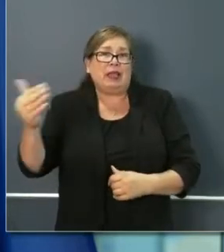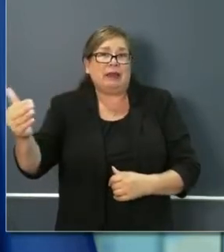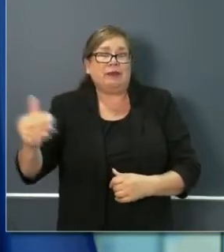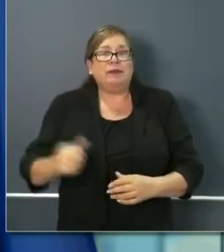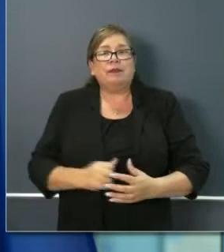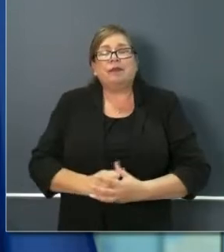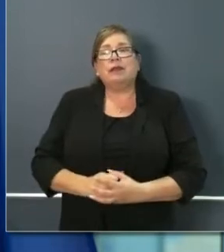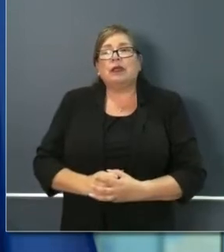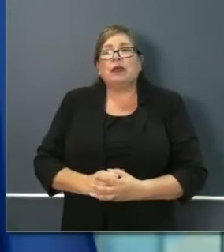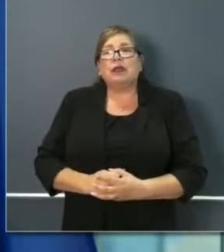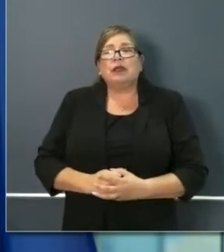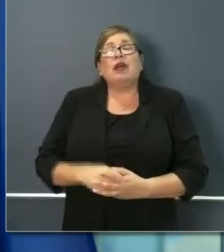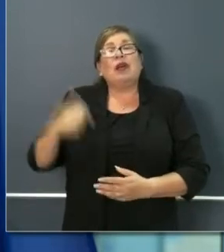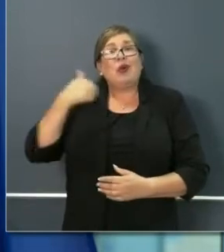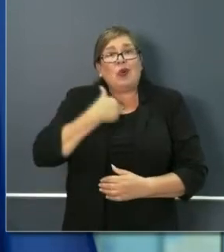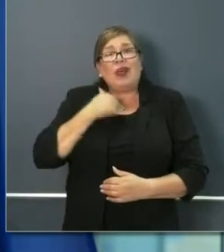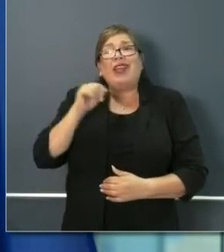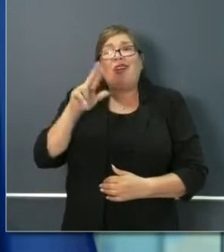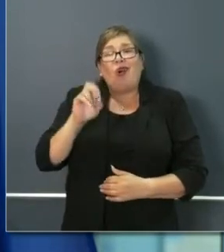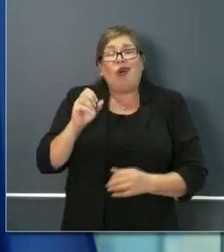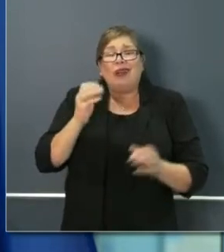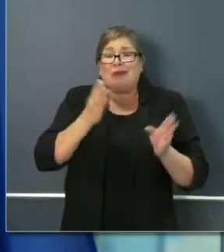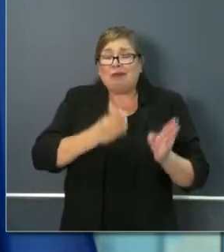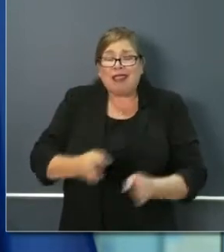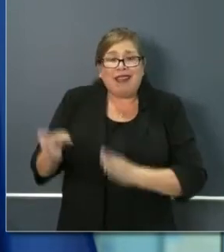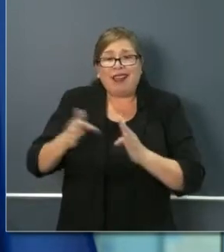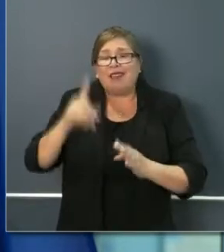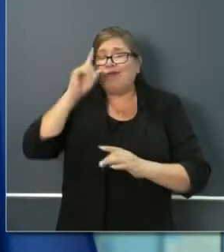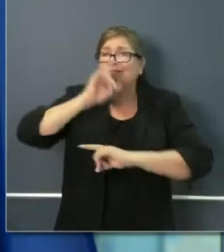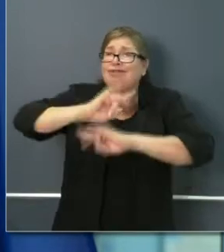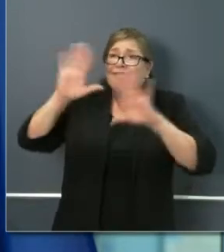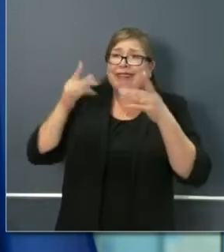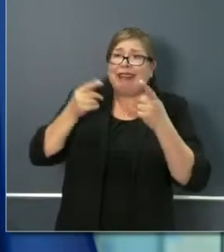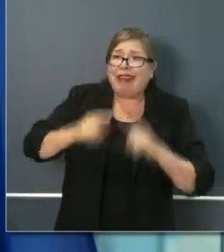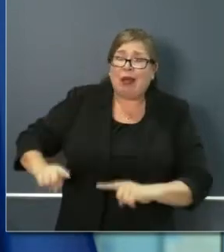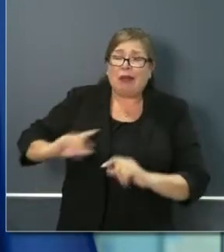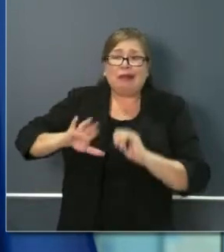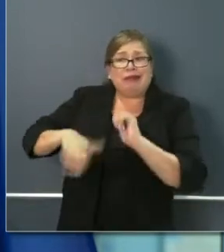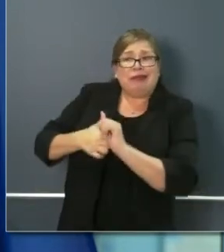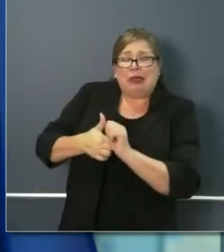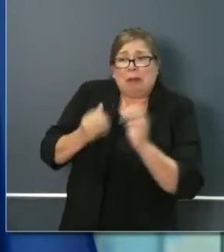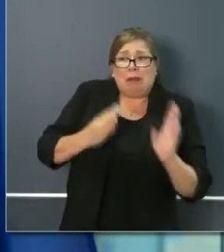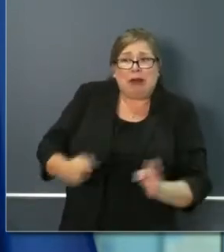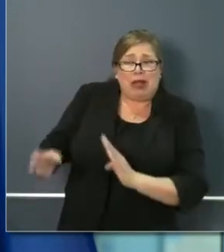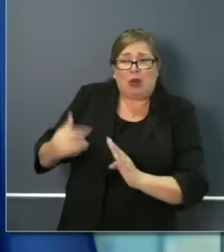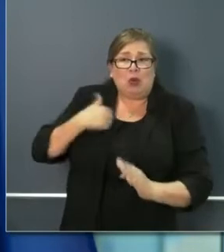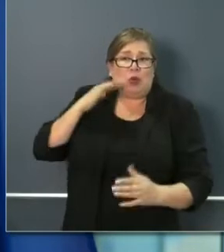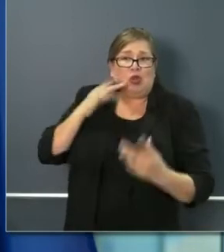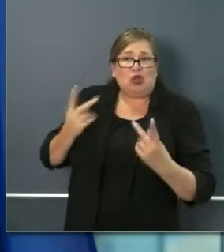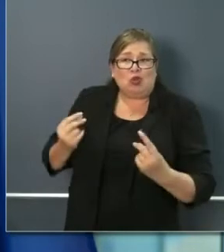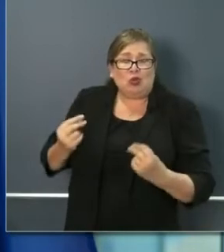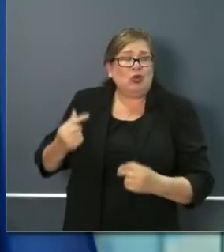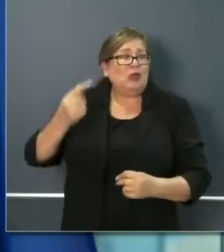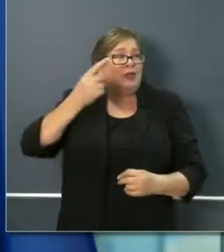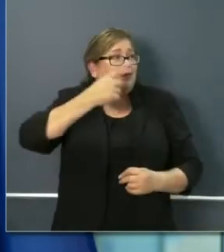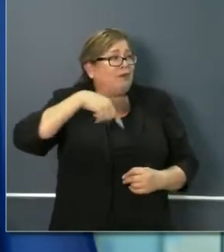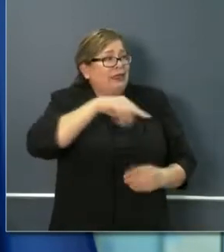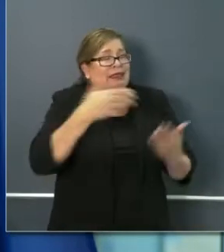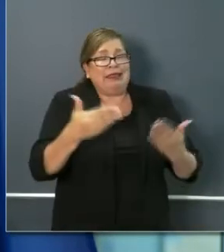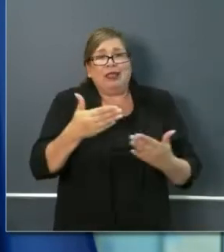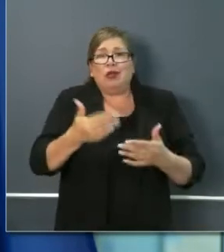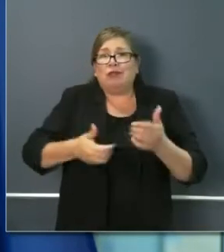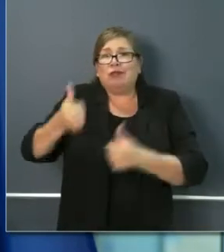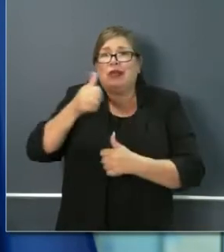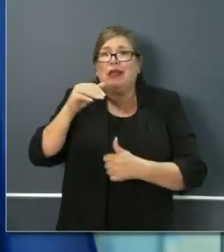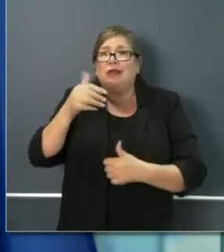of our planning that we are working on with our Office of Emergency Services, Mark Gilladucci and others, working with the Army Corps of